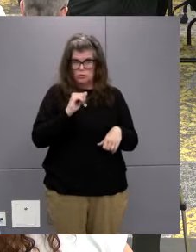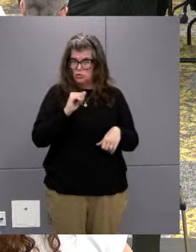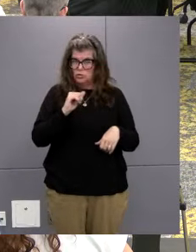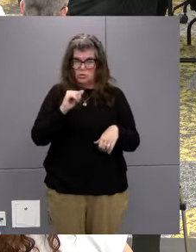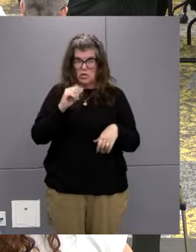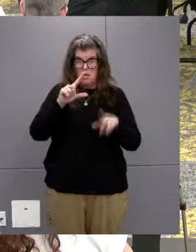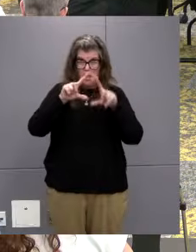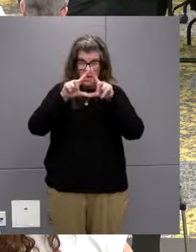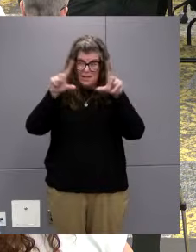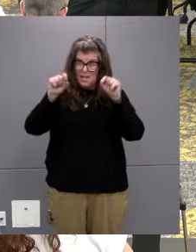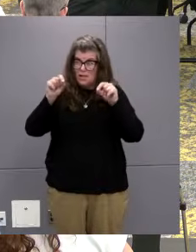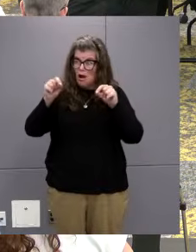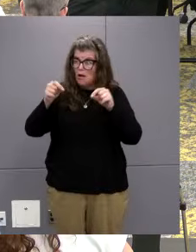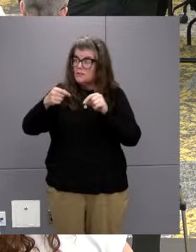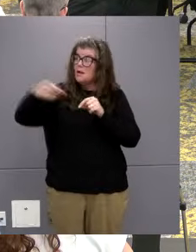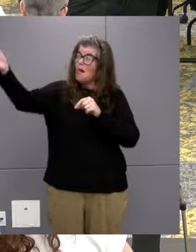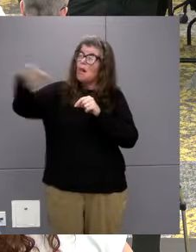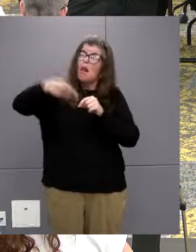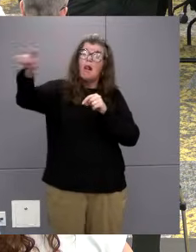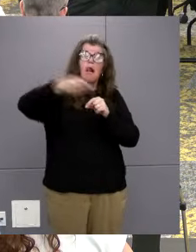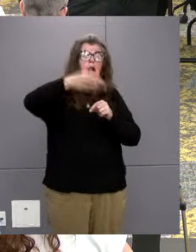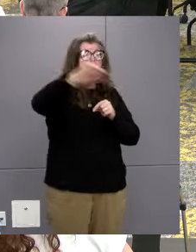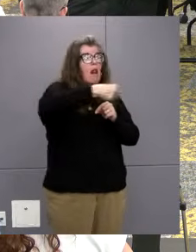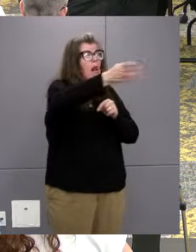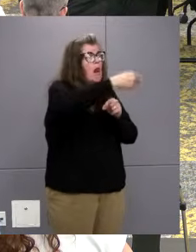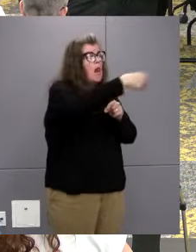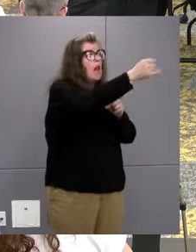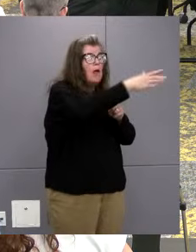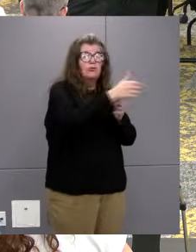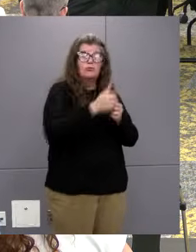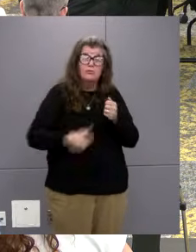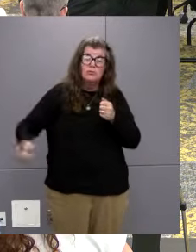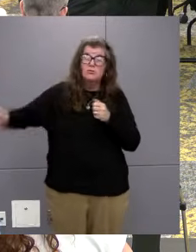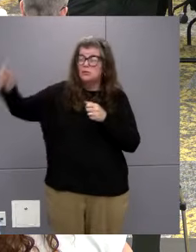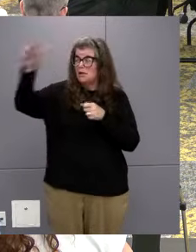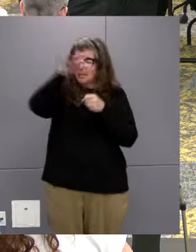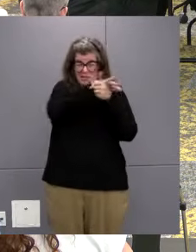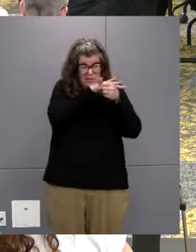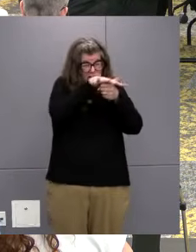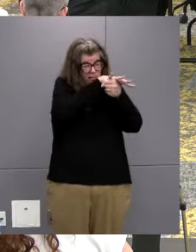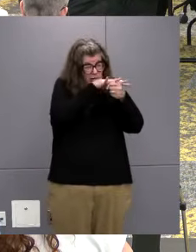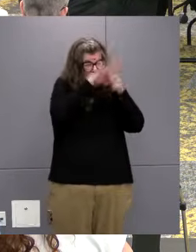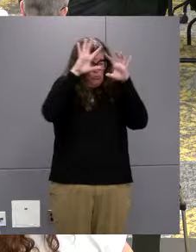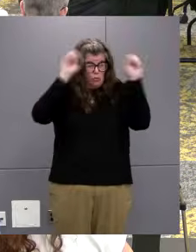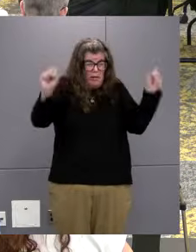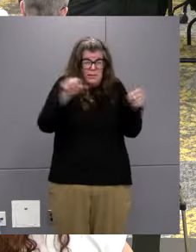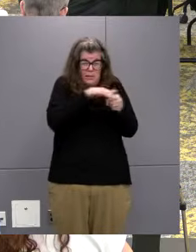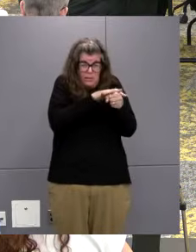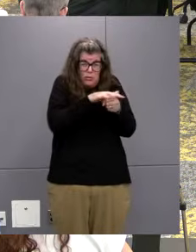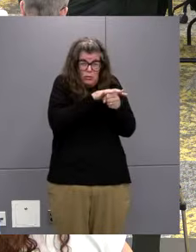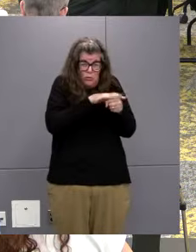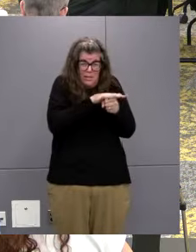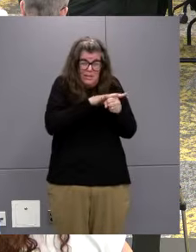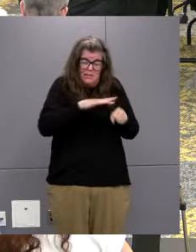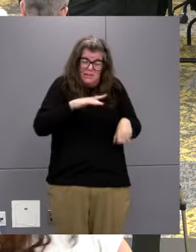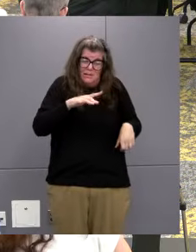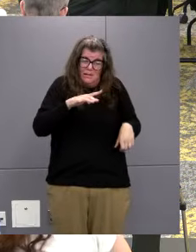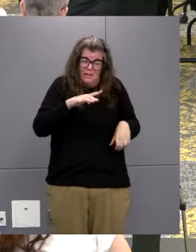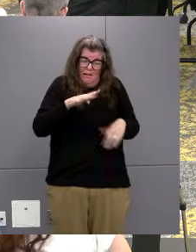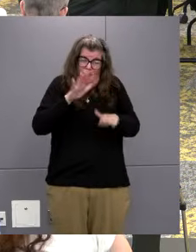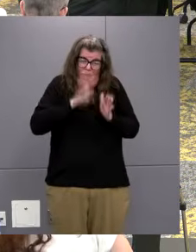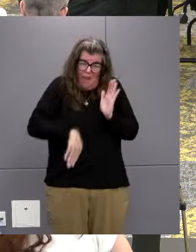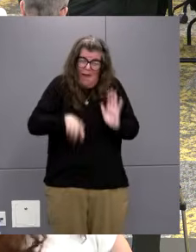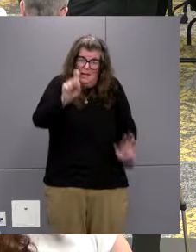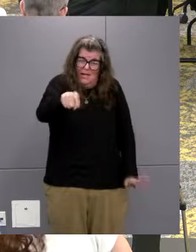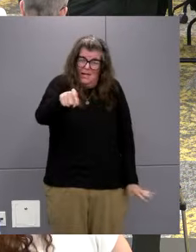key cards with access to key executive suites out there than you absolutely need. That's